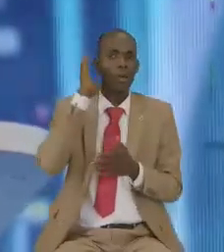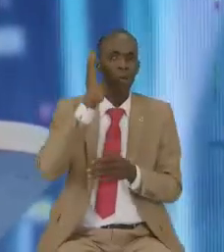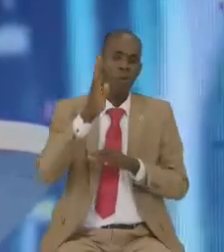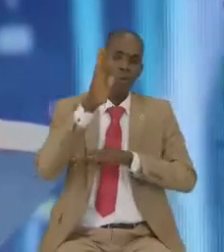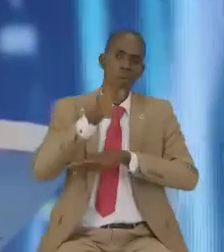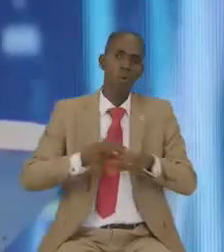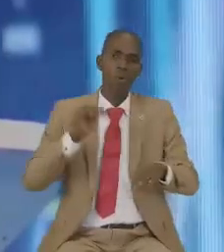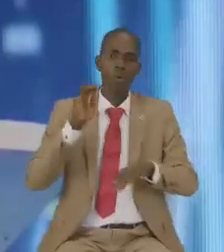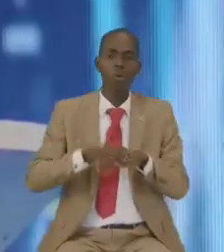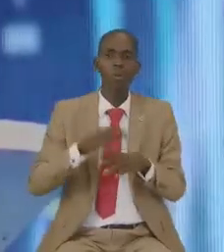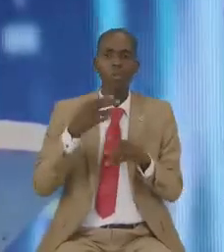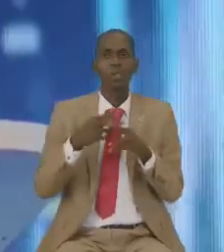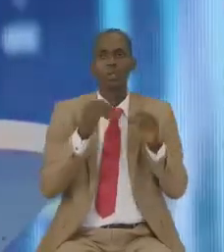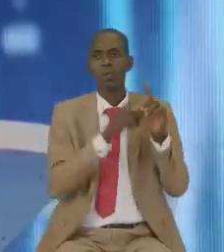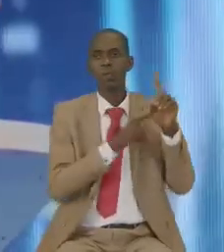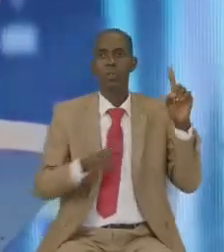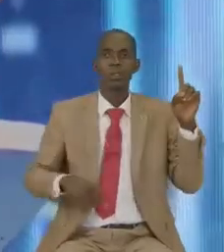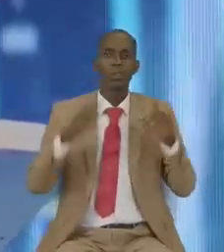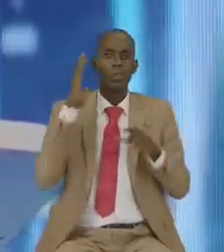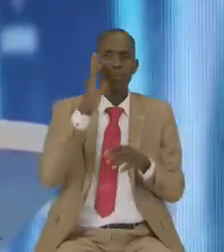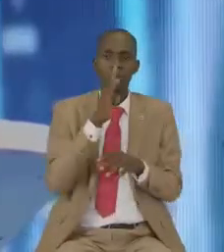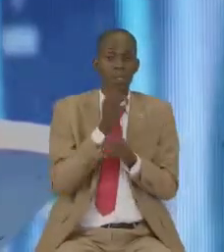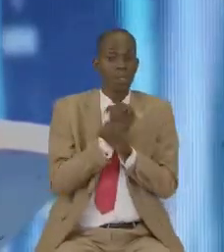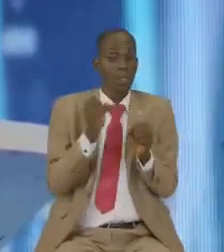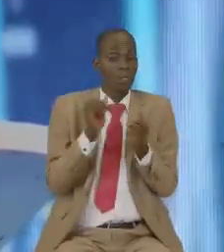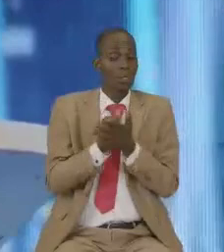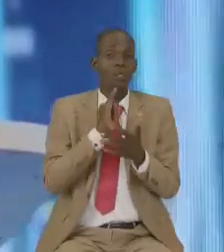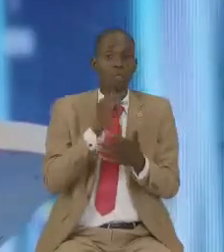name of the Lord will be saved. And that's what you've